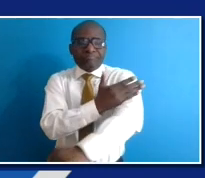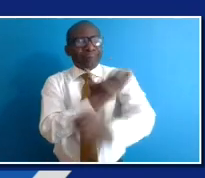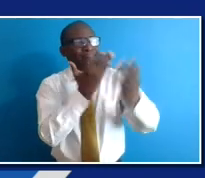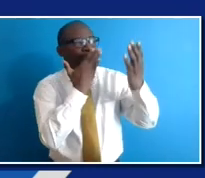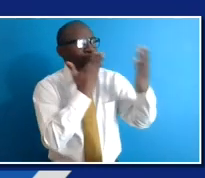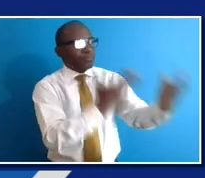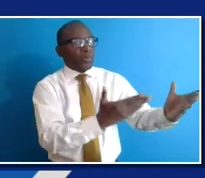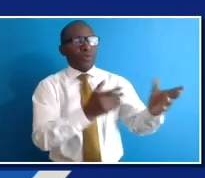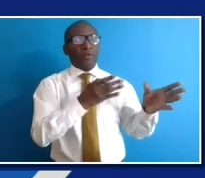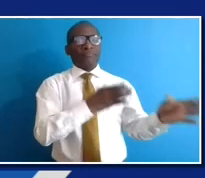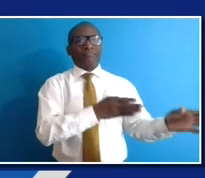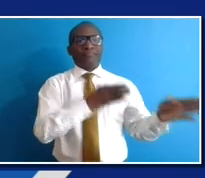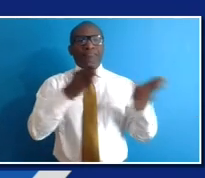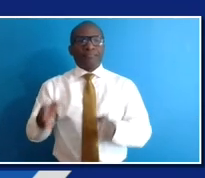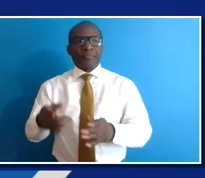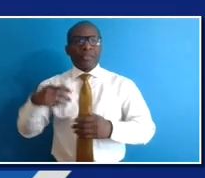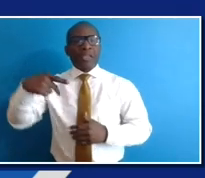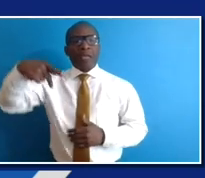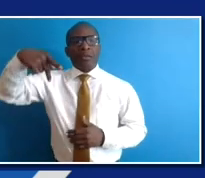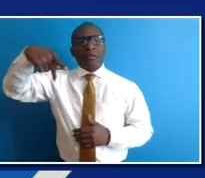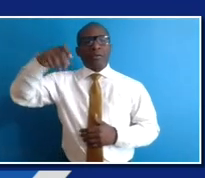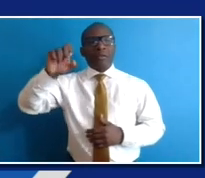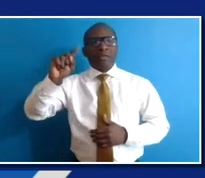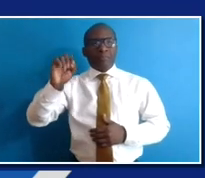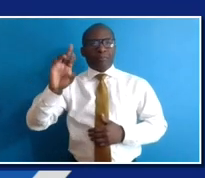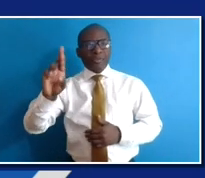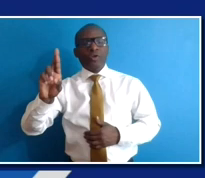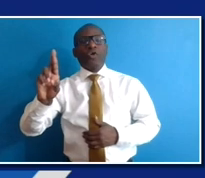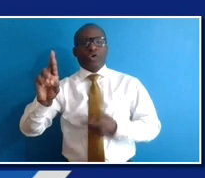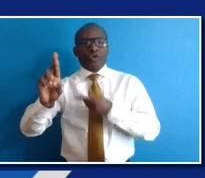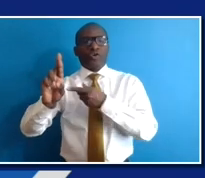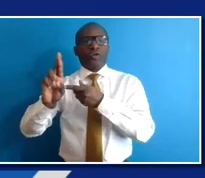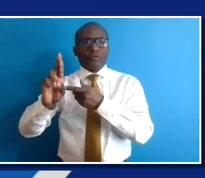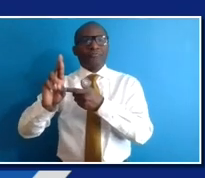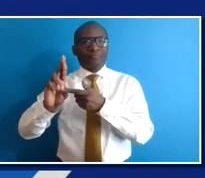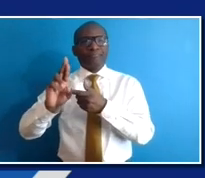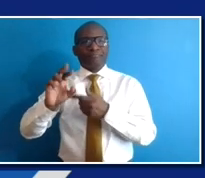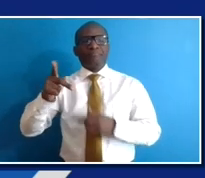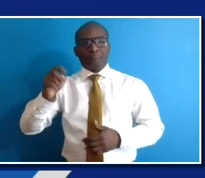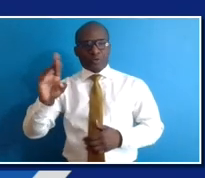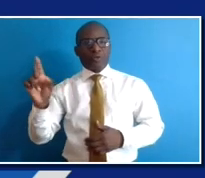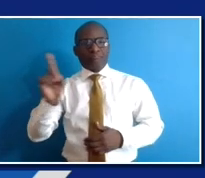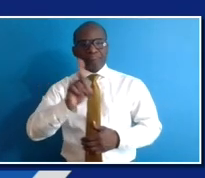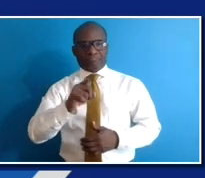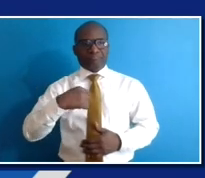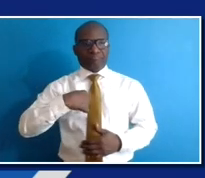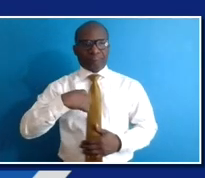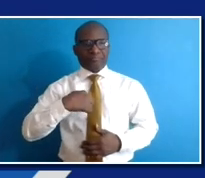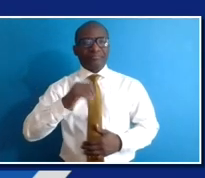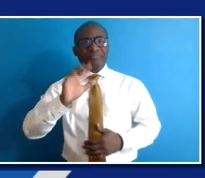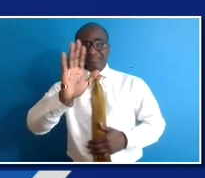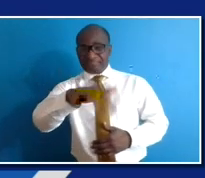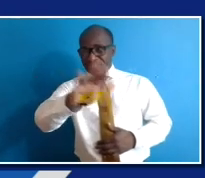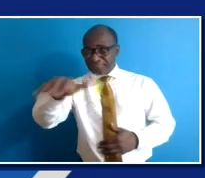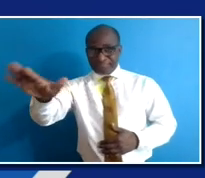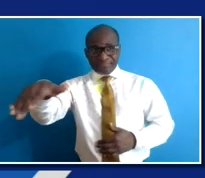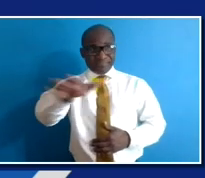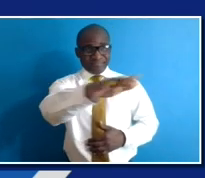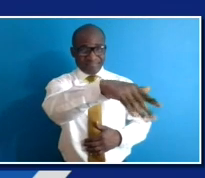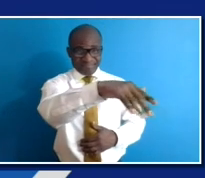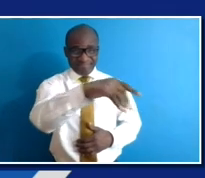Executive. We have over 50 parks. Two of them are completely closed for COVID uses.